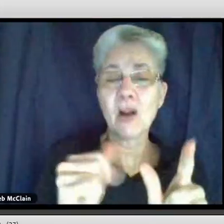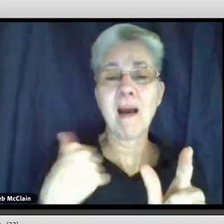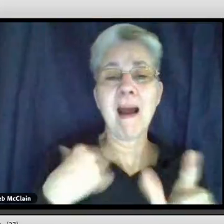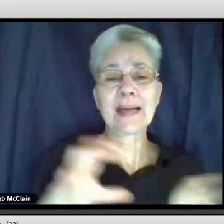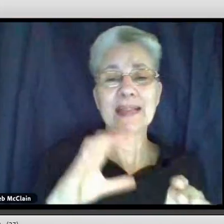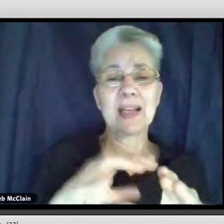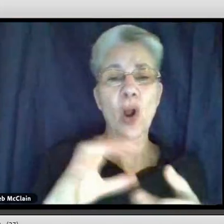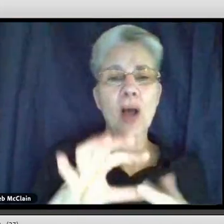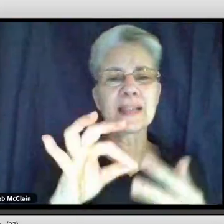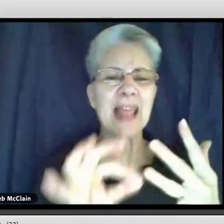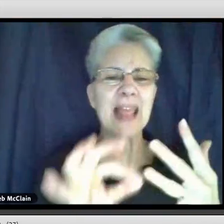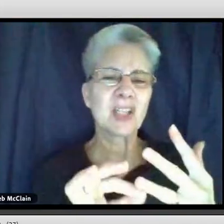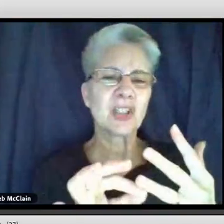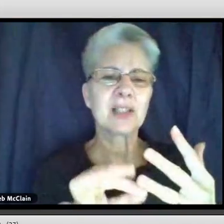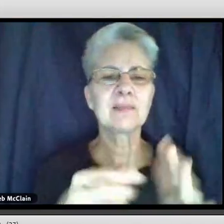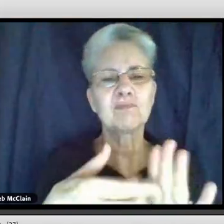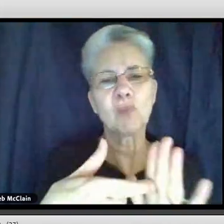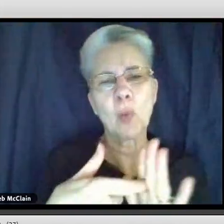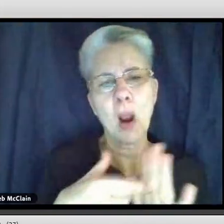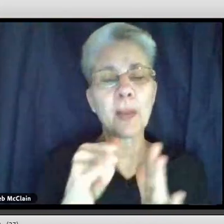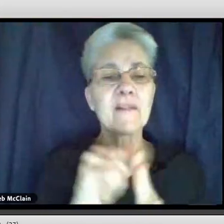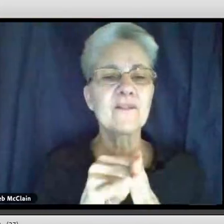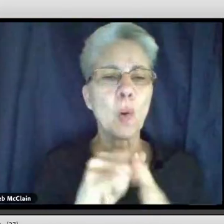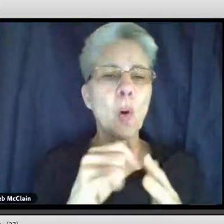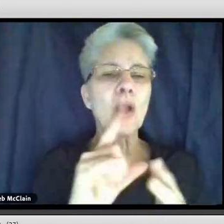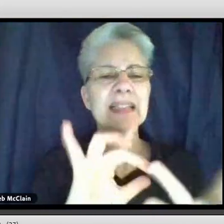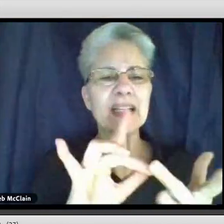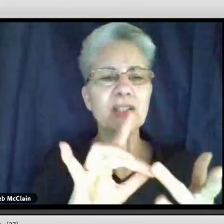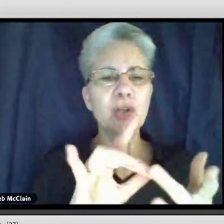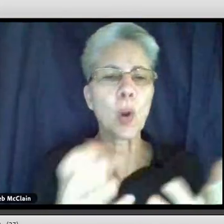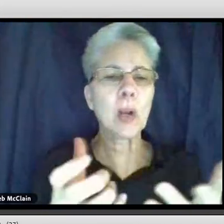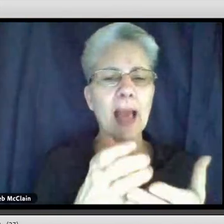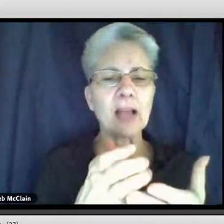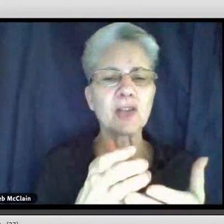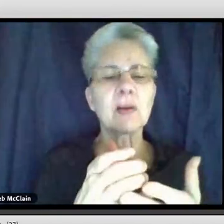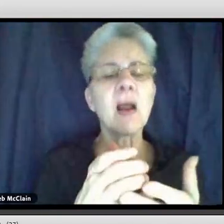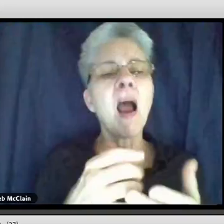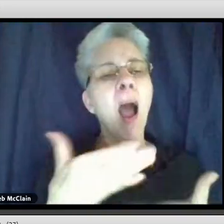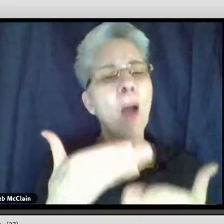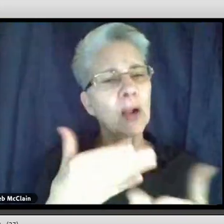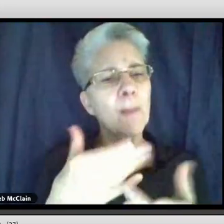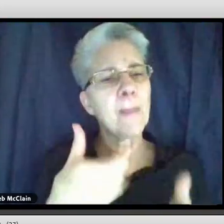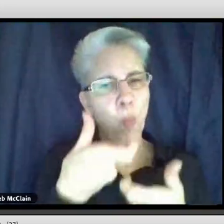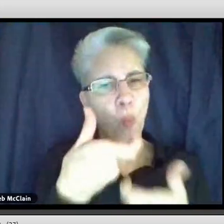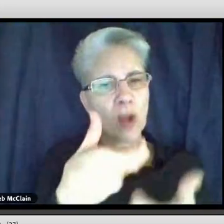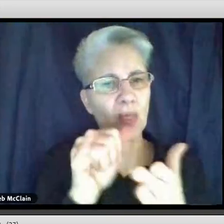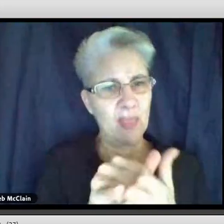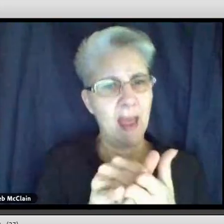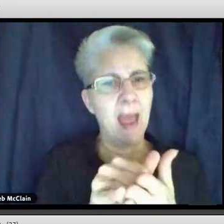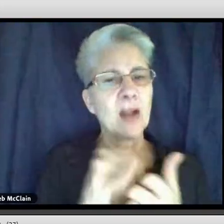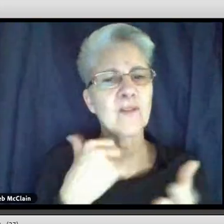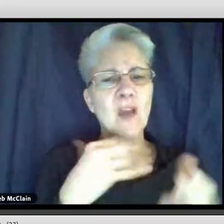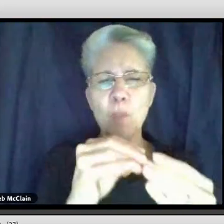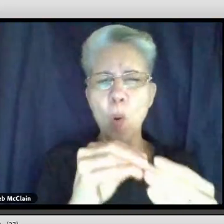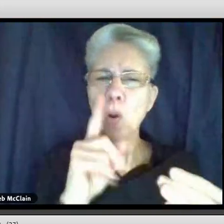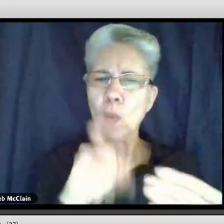on selection criteria for digital collections. So I would recommend checking that out if you have more questions, particularly